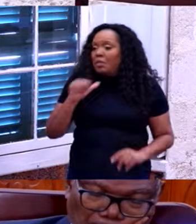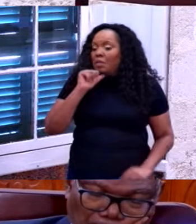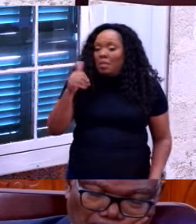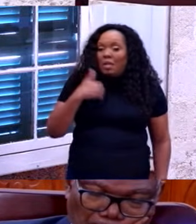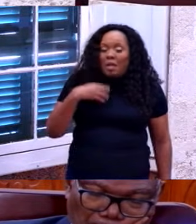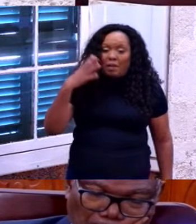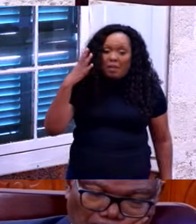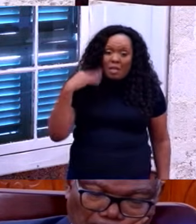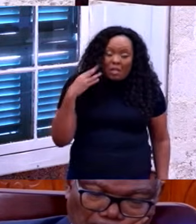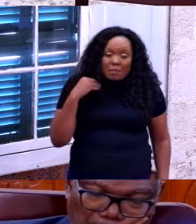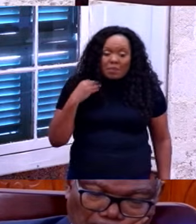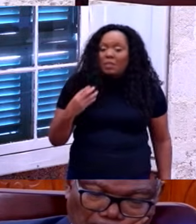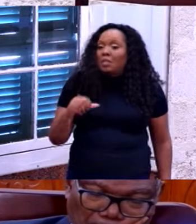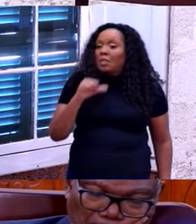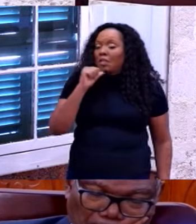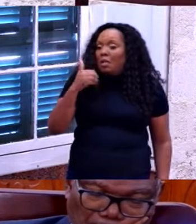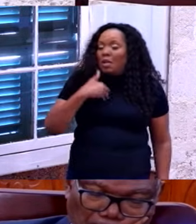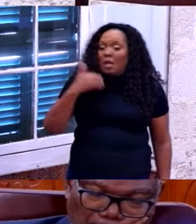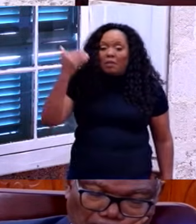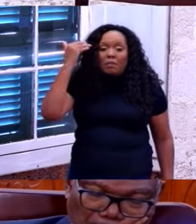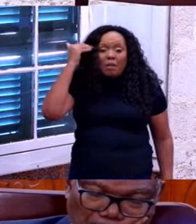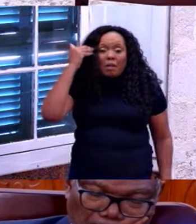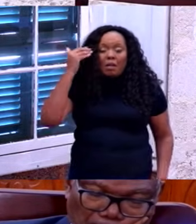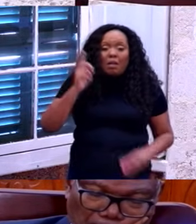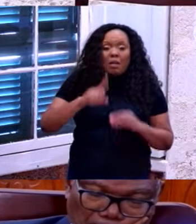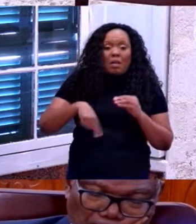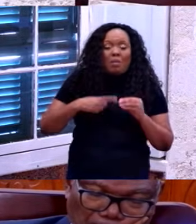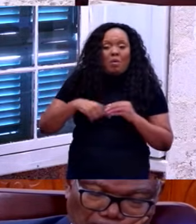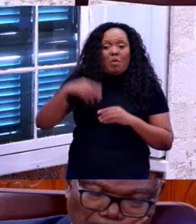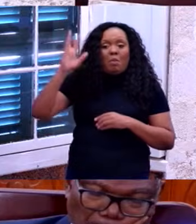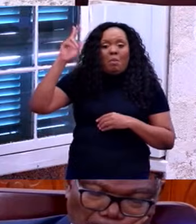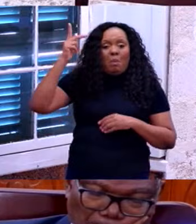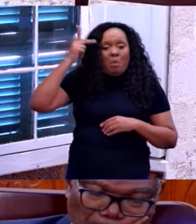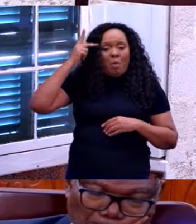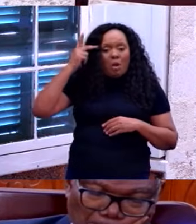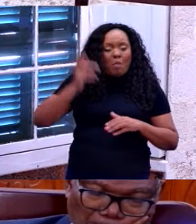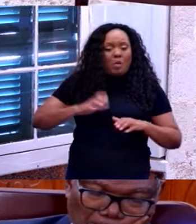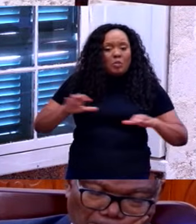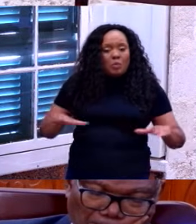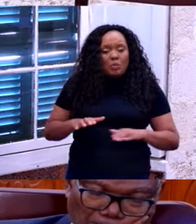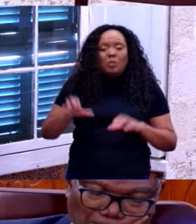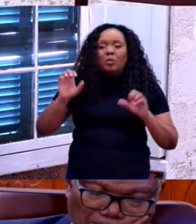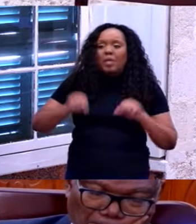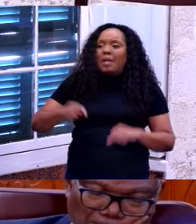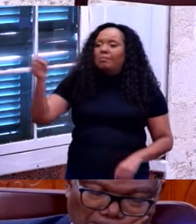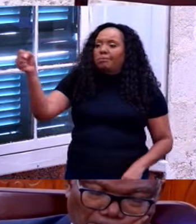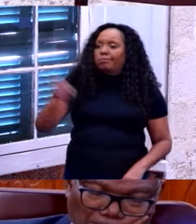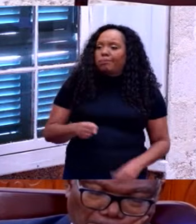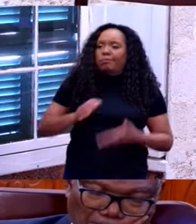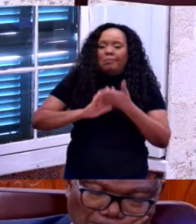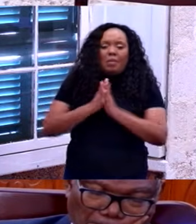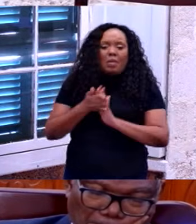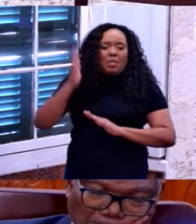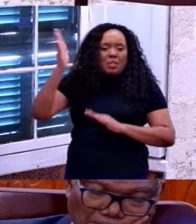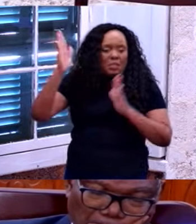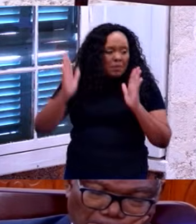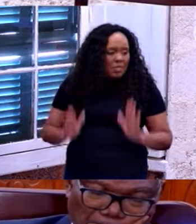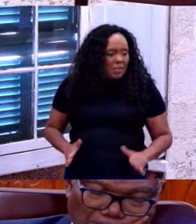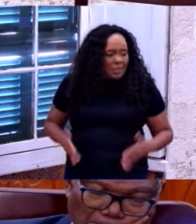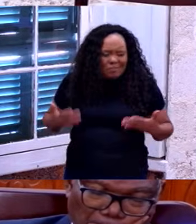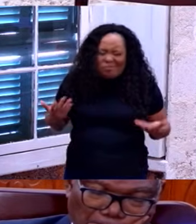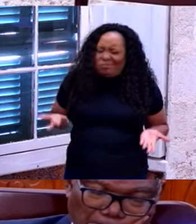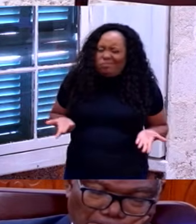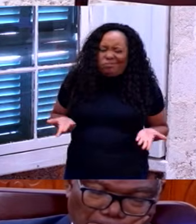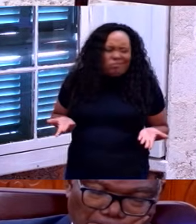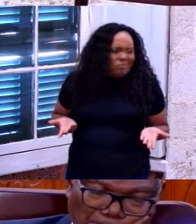or knowledge of parliamentary affairs who can immediately walk into the role of speaker. So let's not persuade